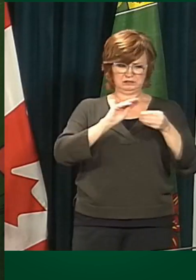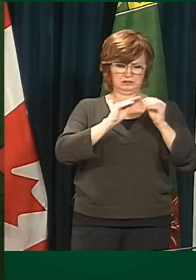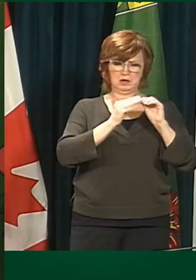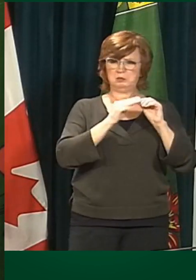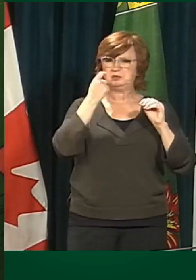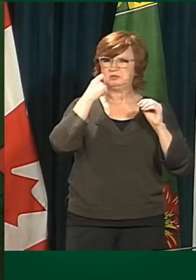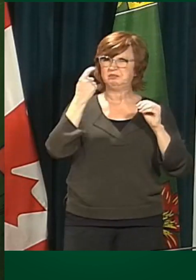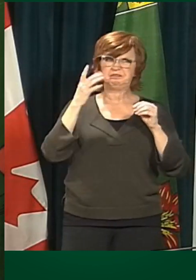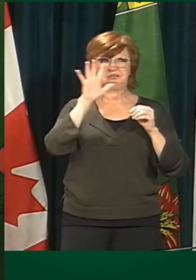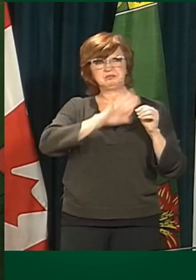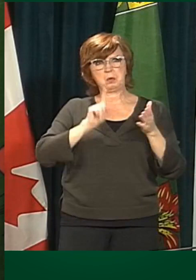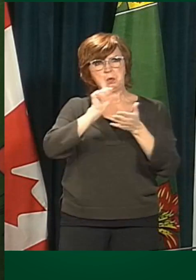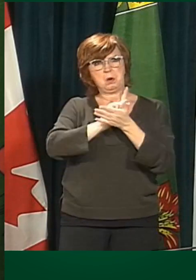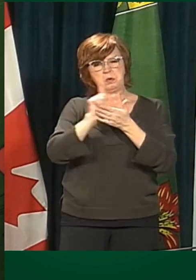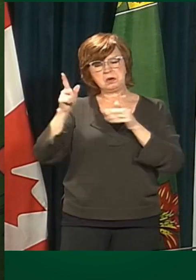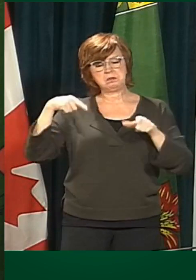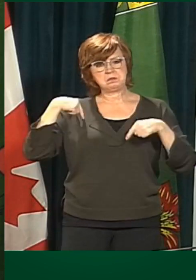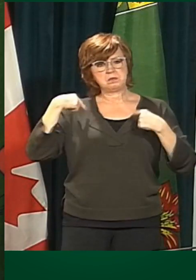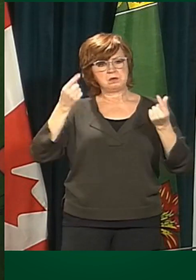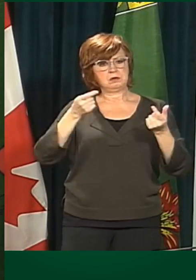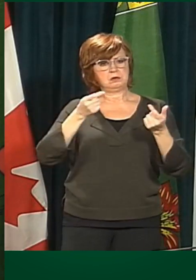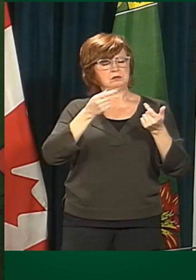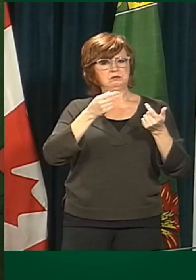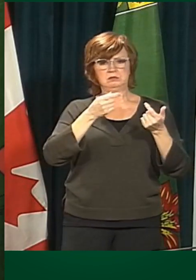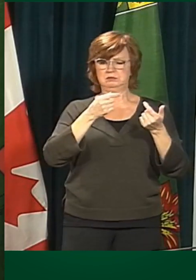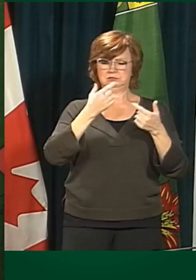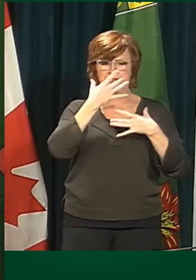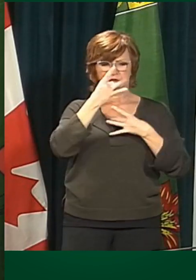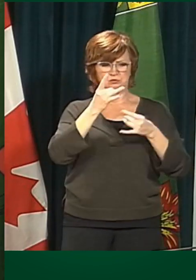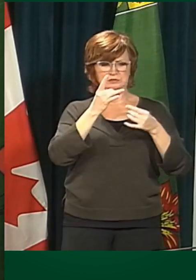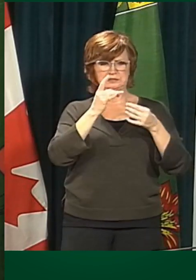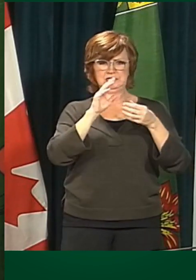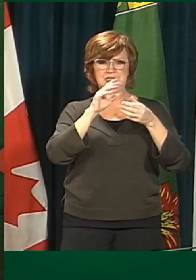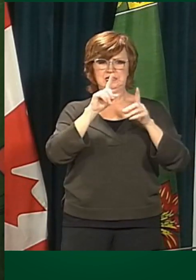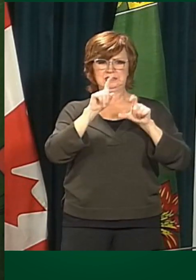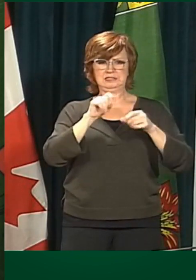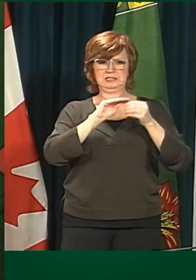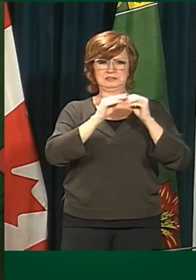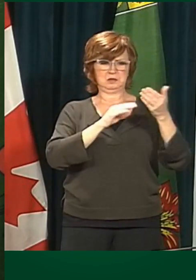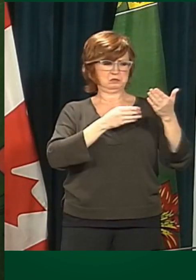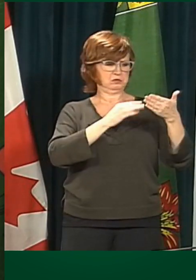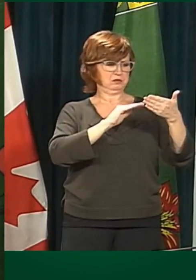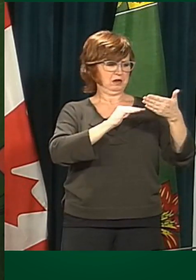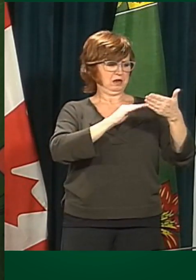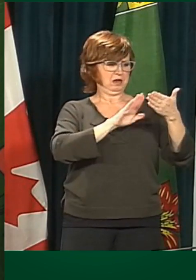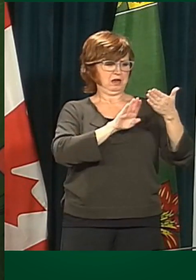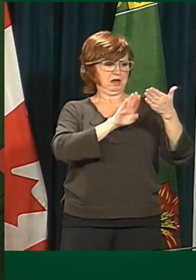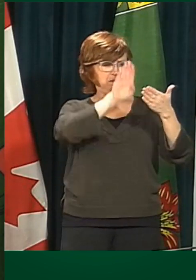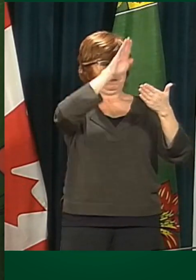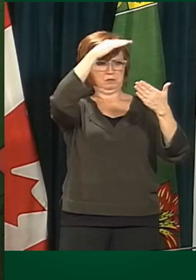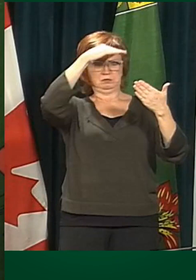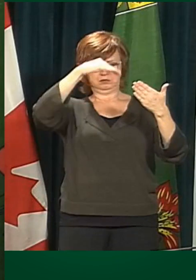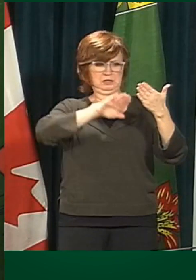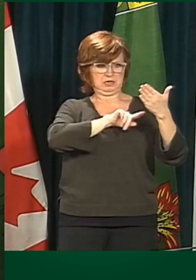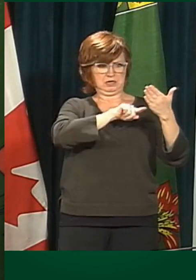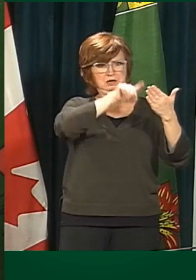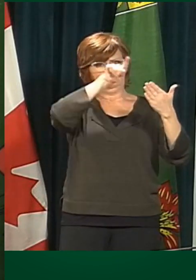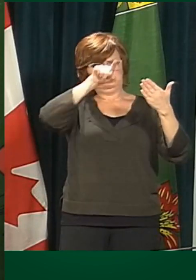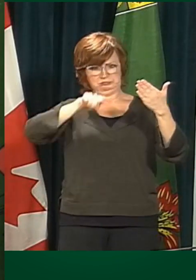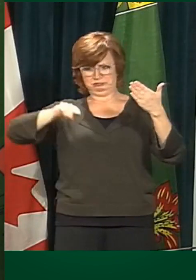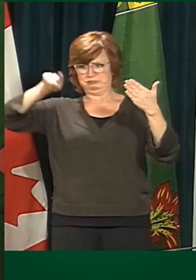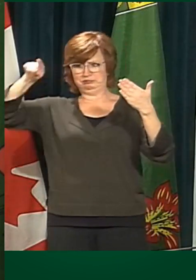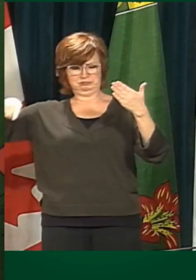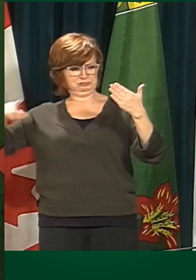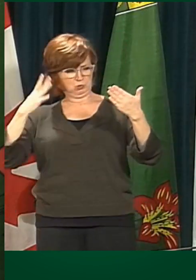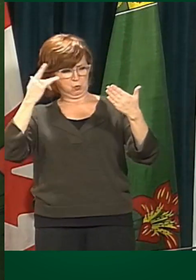behind that? Is it demand? Is there a reason why they've kind of gone up and down so much? So we have been, along